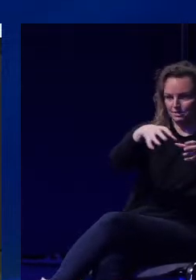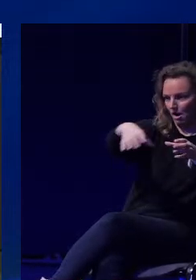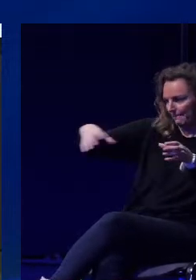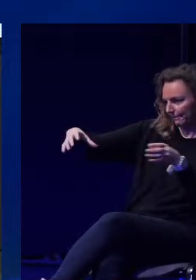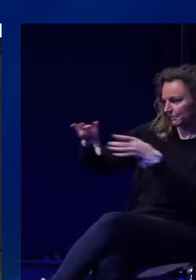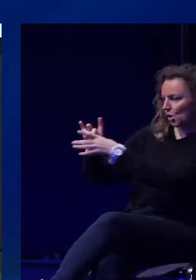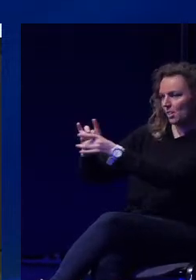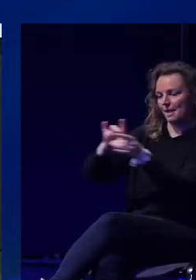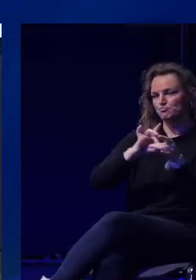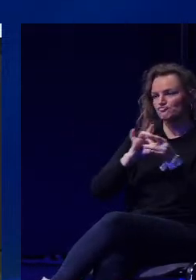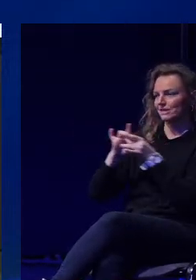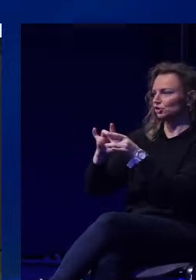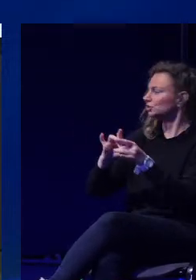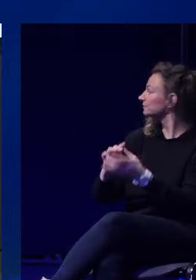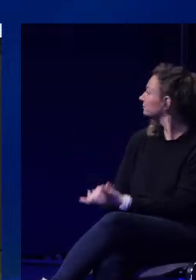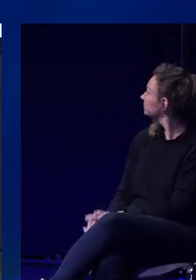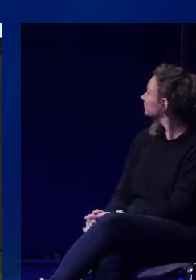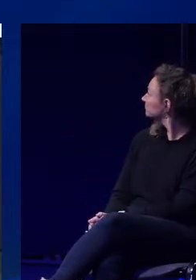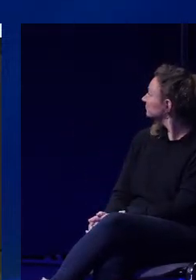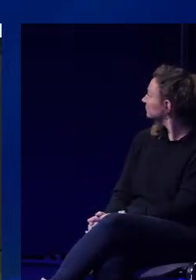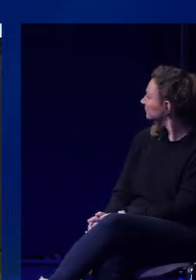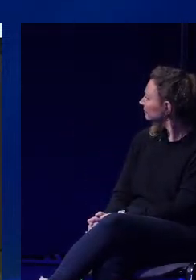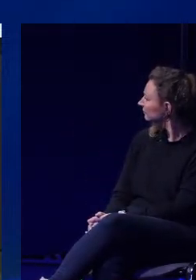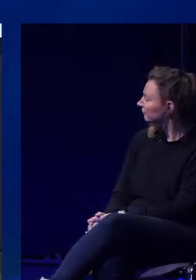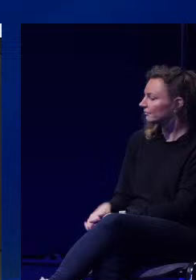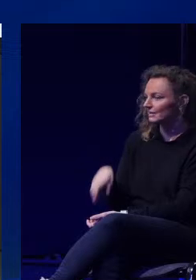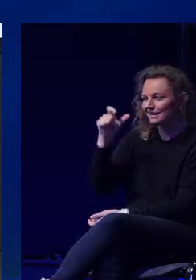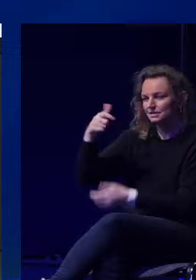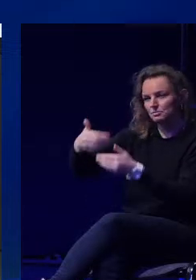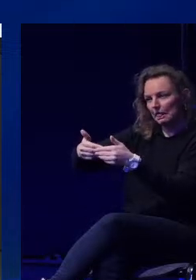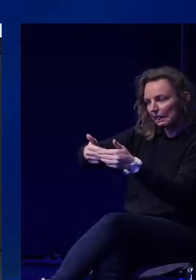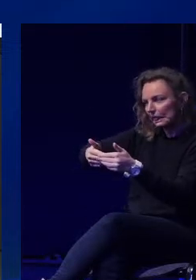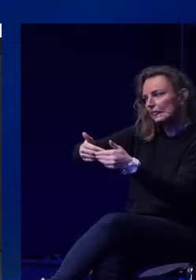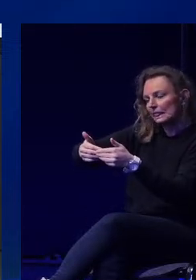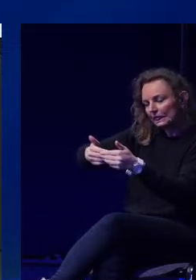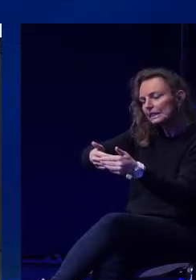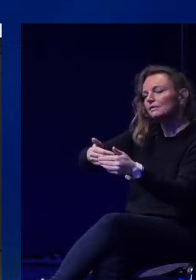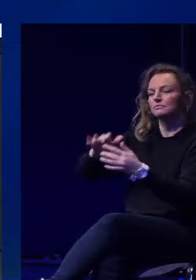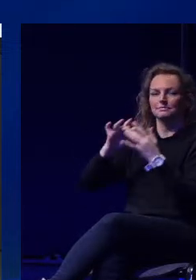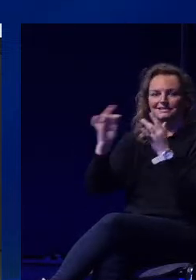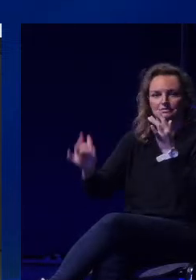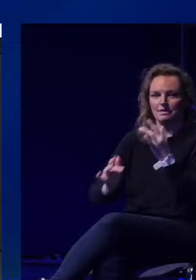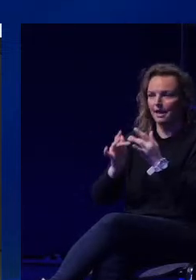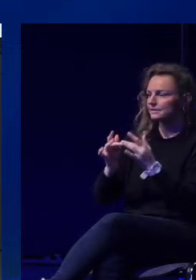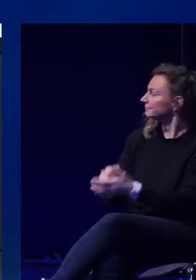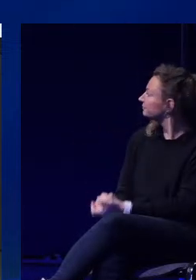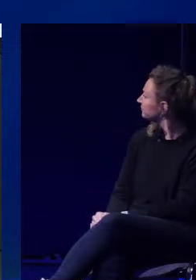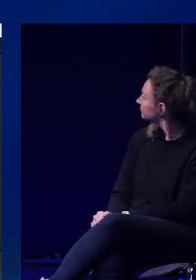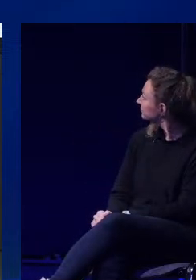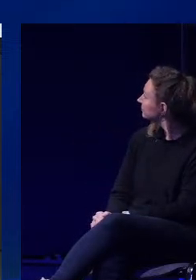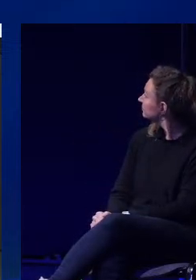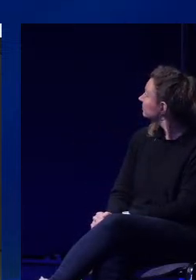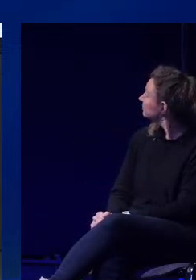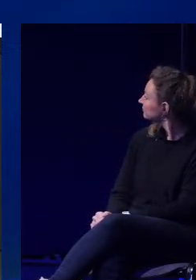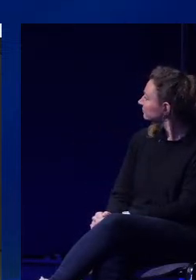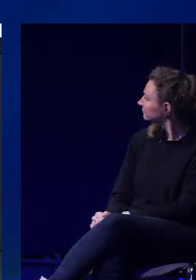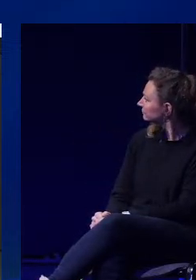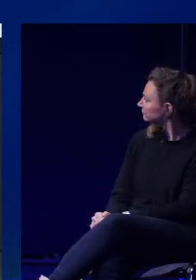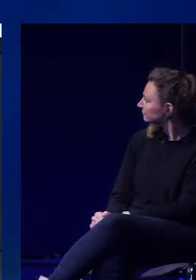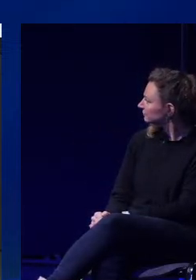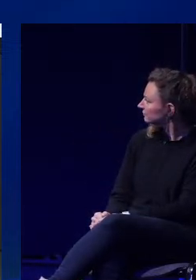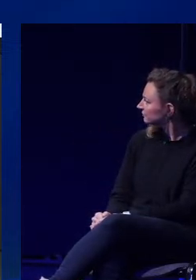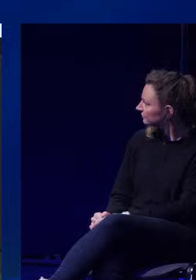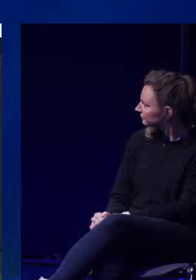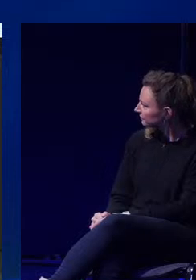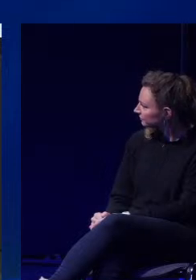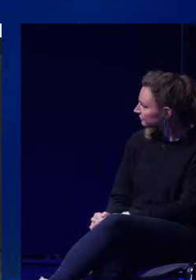go. It's going to be laggy because you know how the internet is. So what I've done is I've got Blender open here,